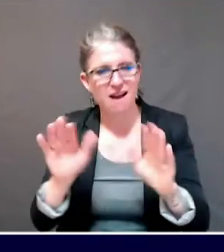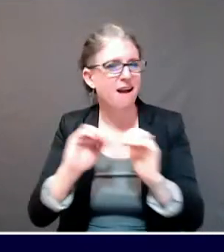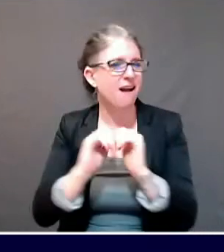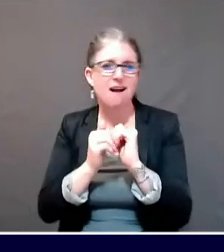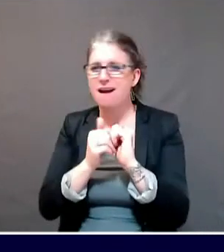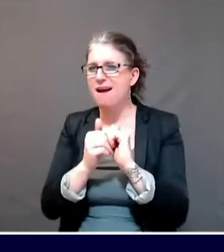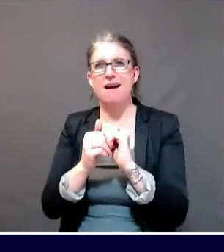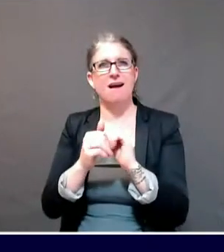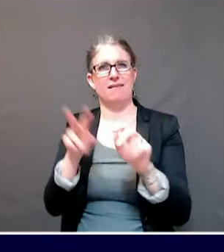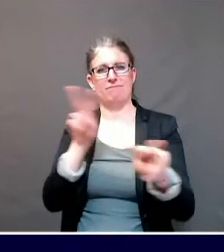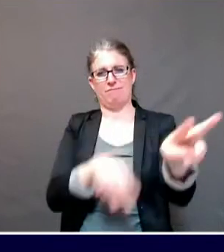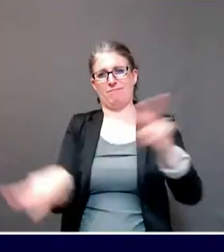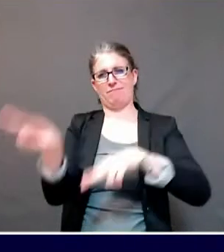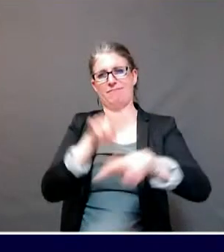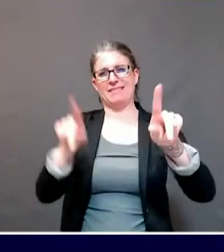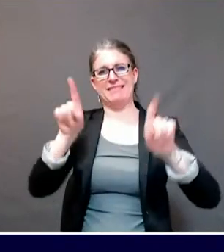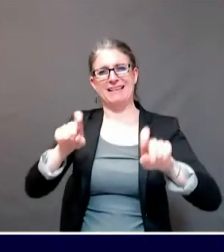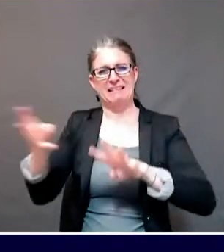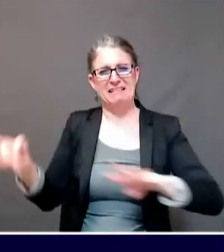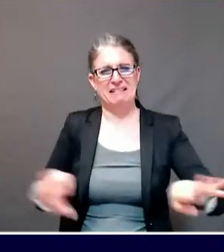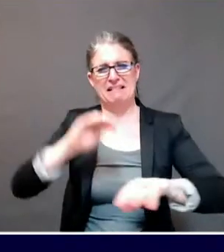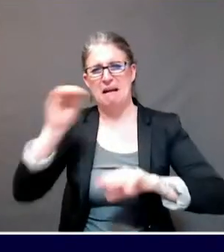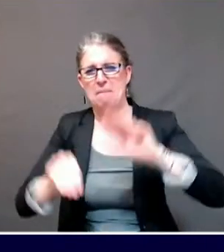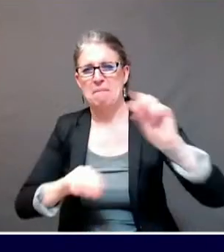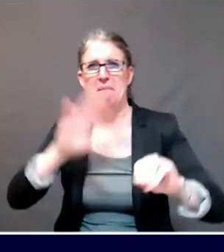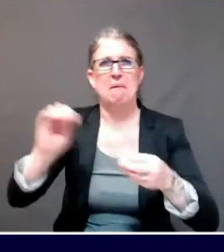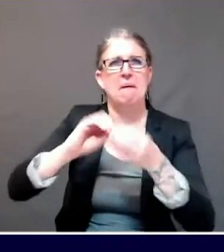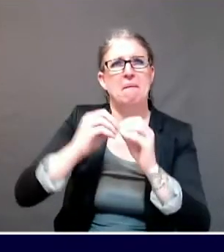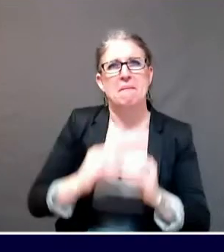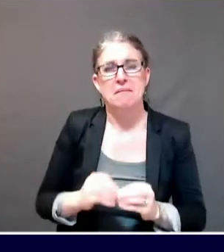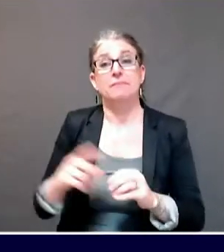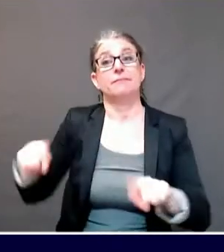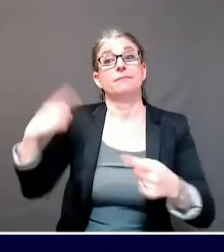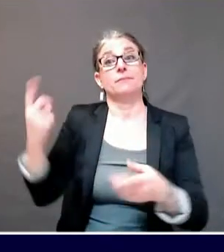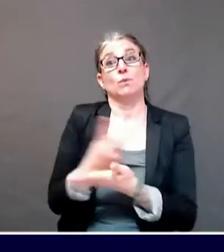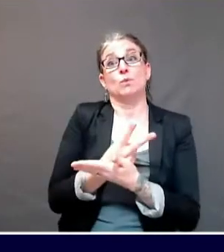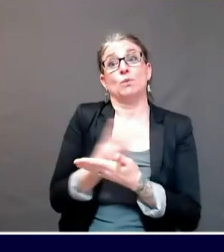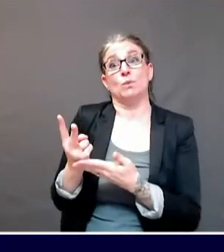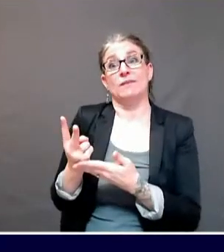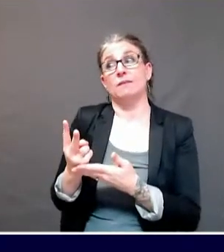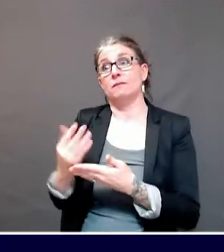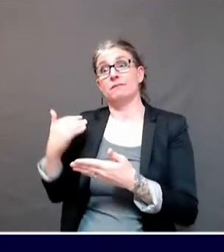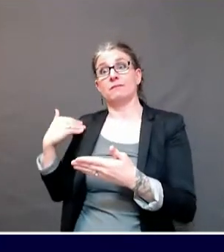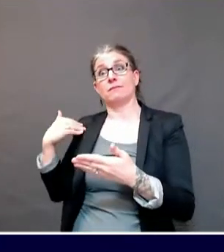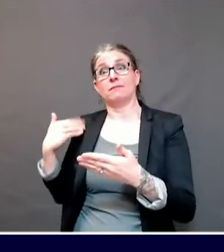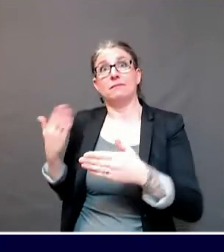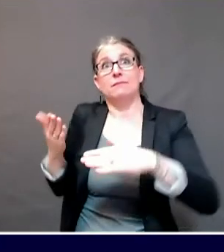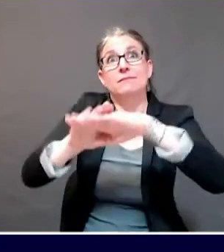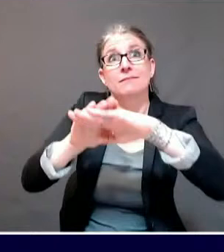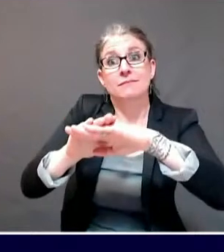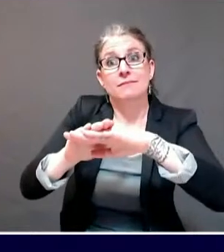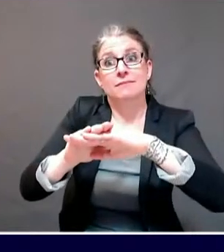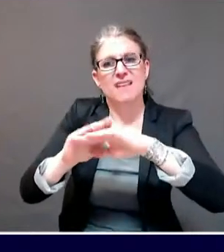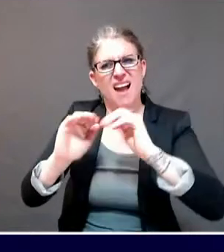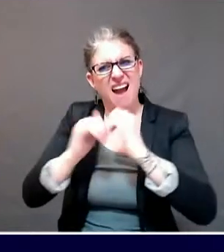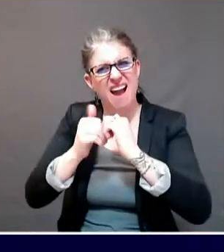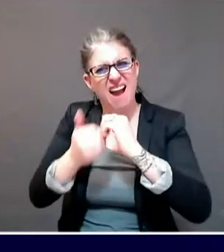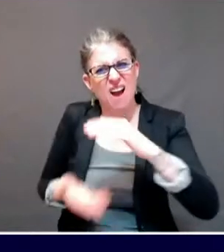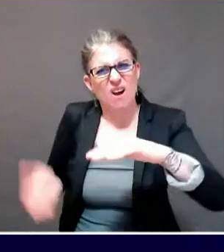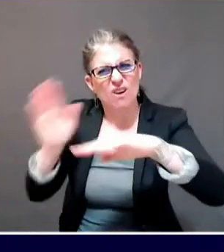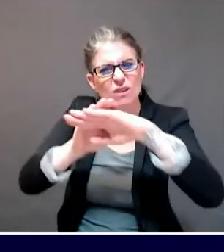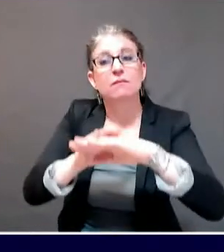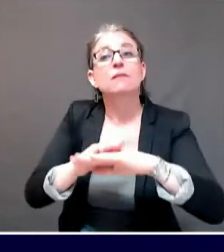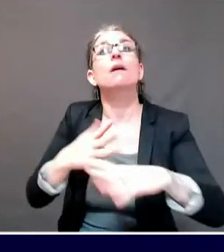been exclusively an increase in transmission, although that has occurred. That has been coupled with